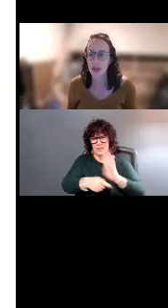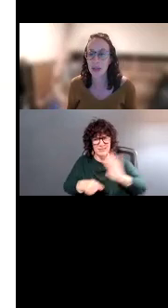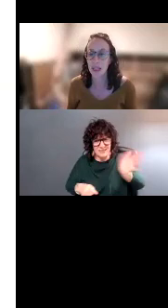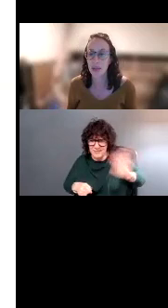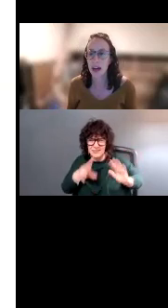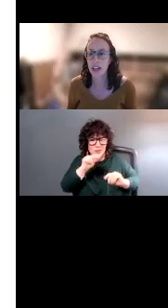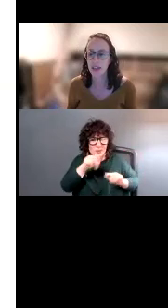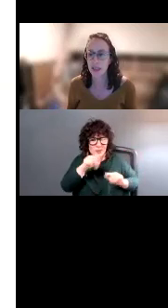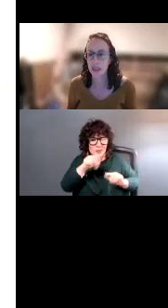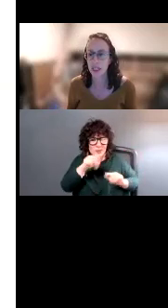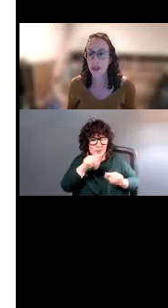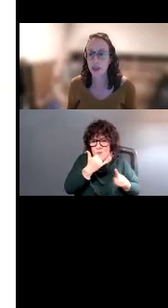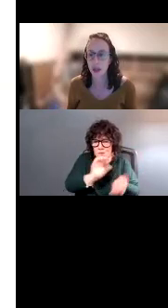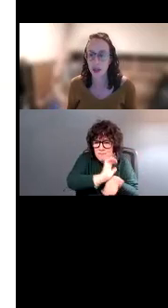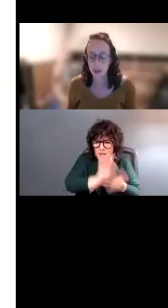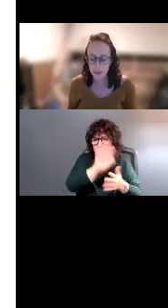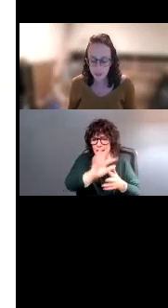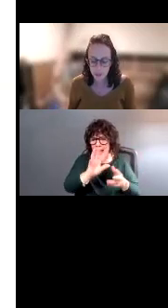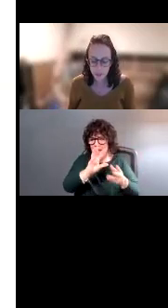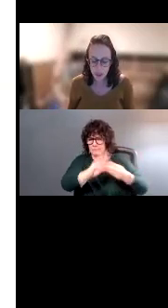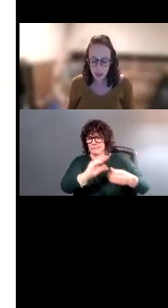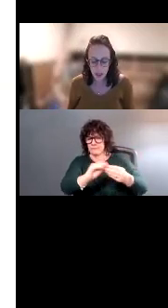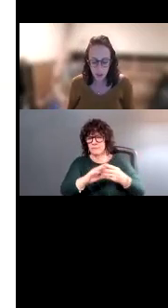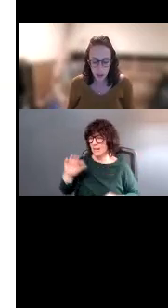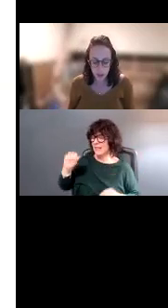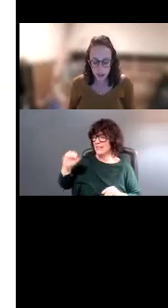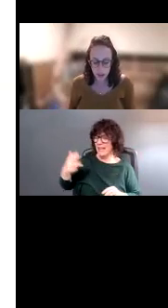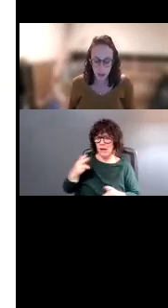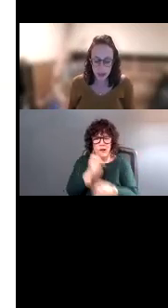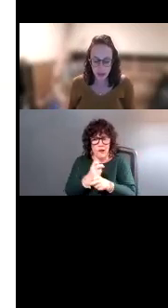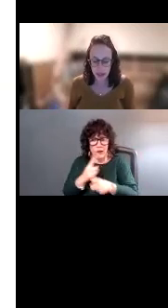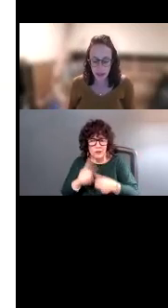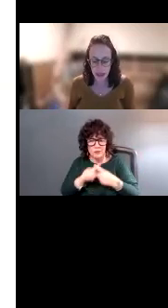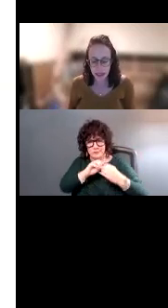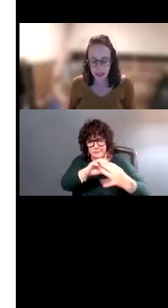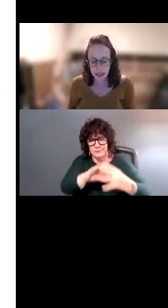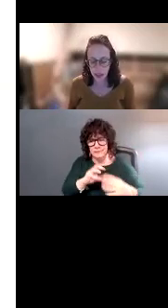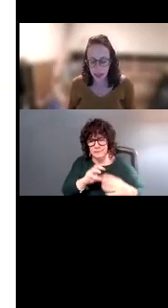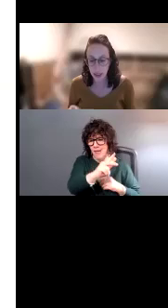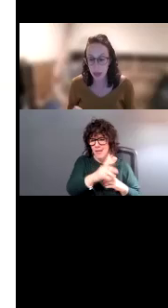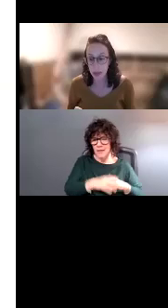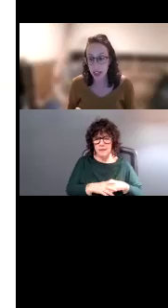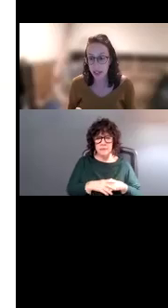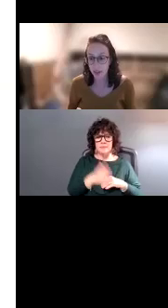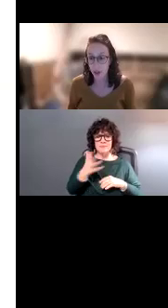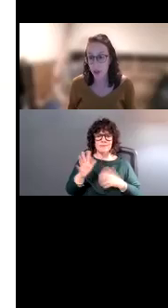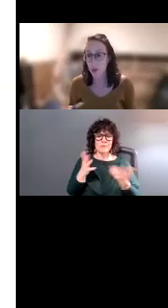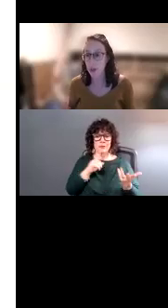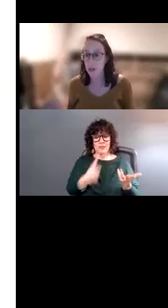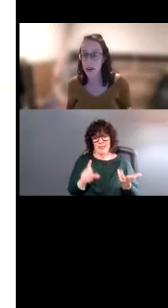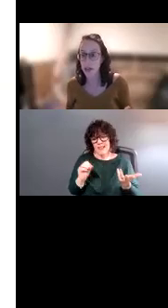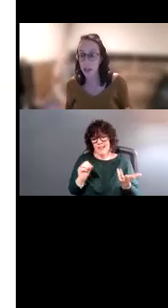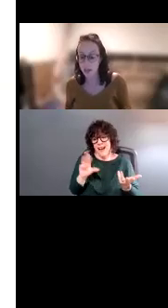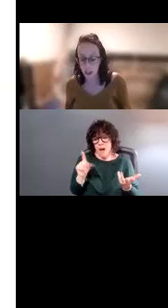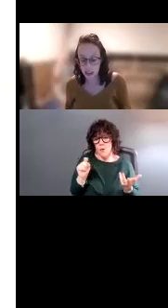to get your money back if something goes wrong. We also always recommend not paying for the